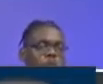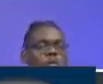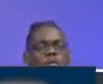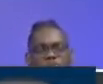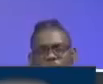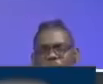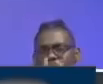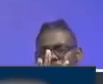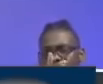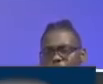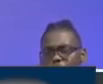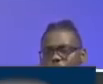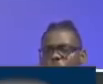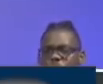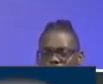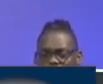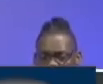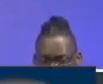technical name is